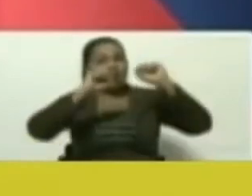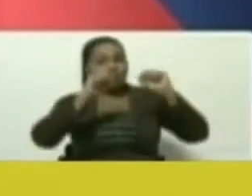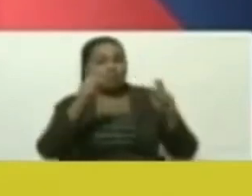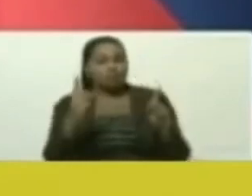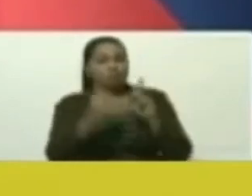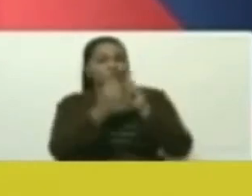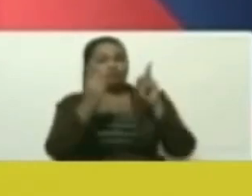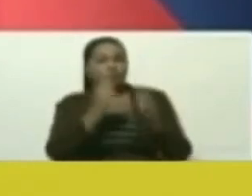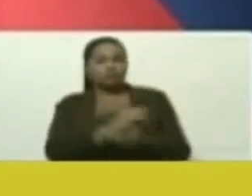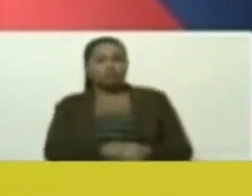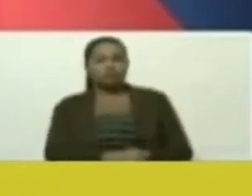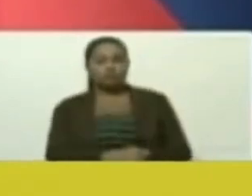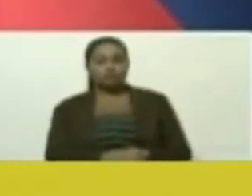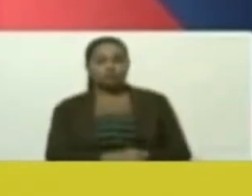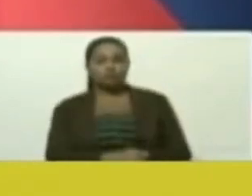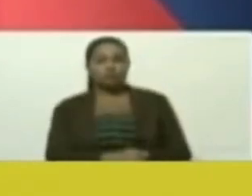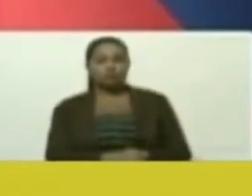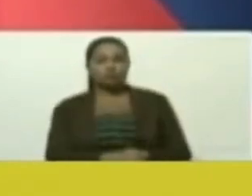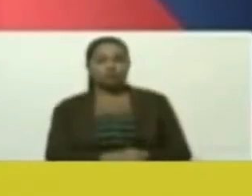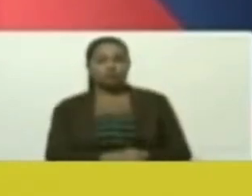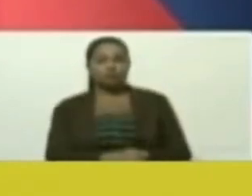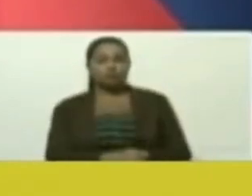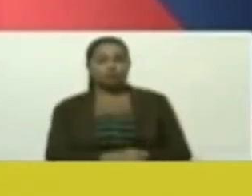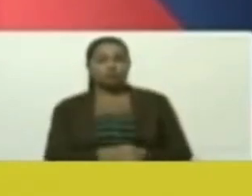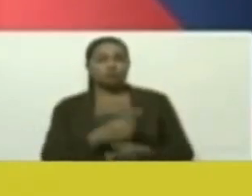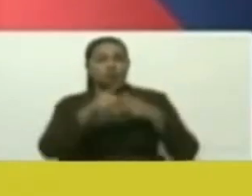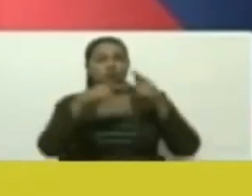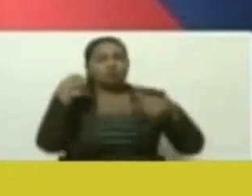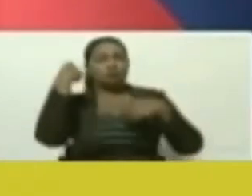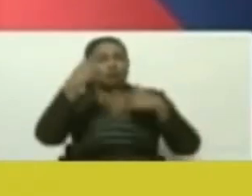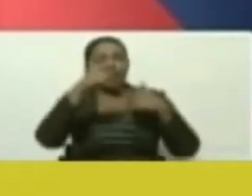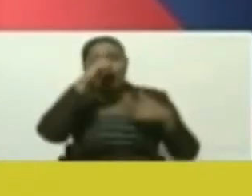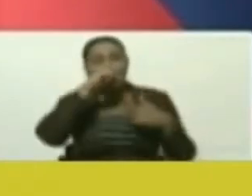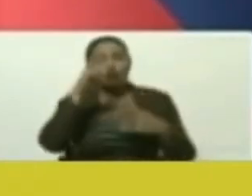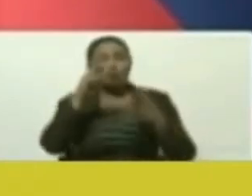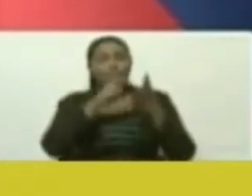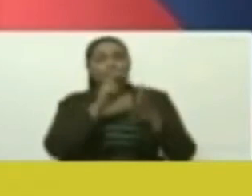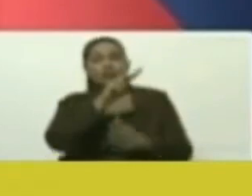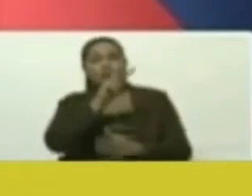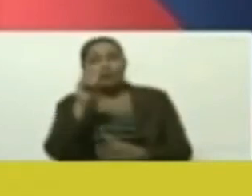as we just did. In 2020